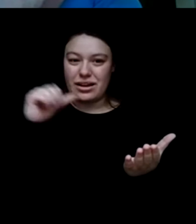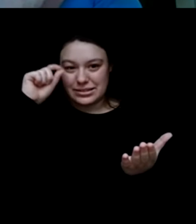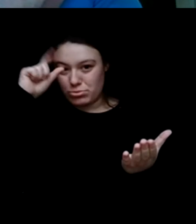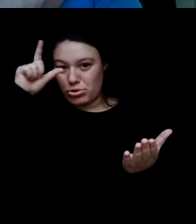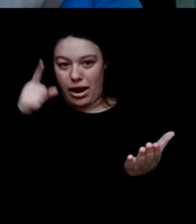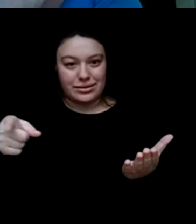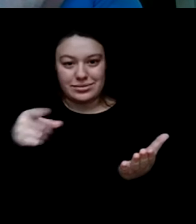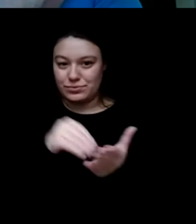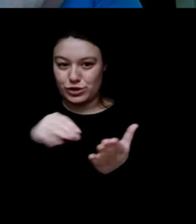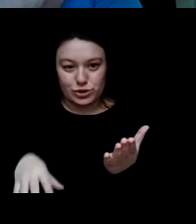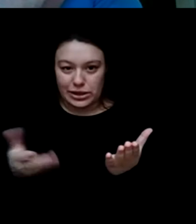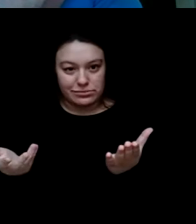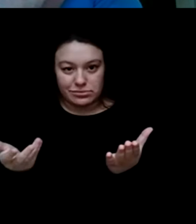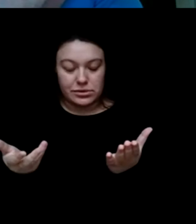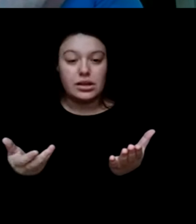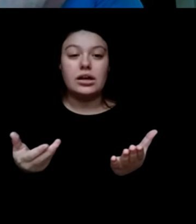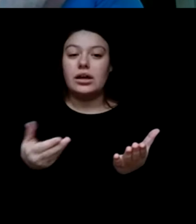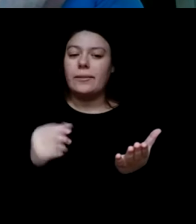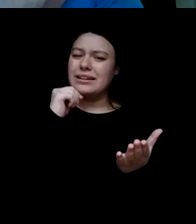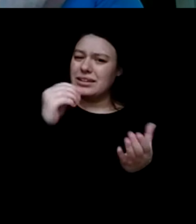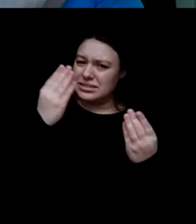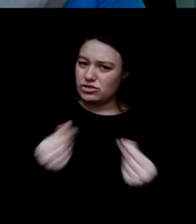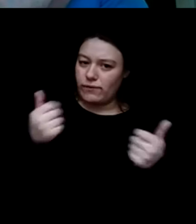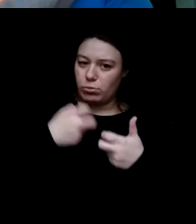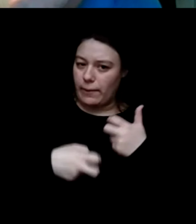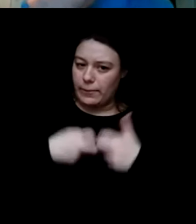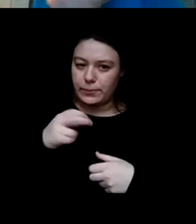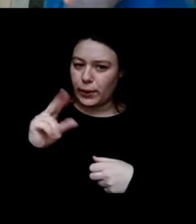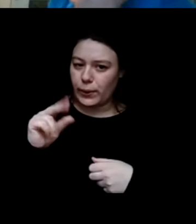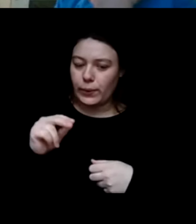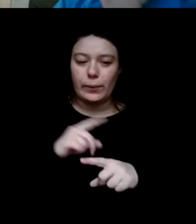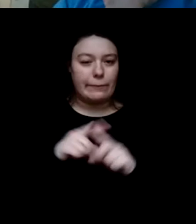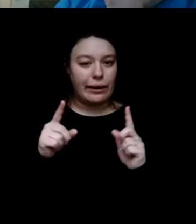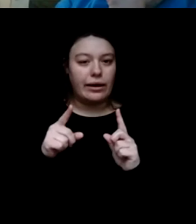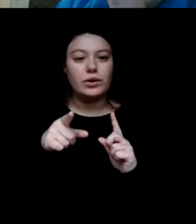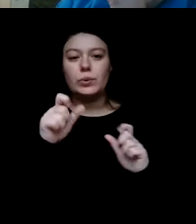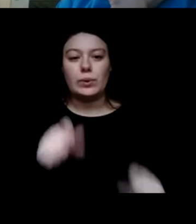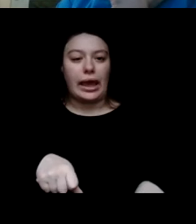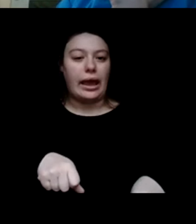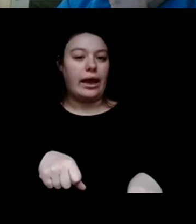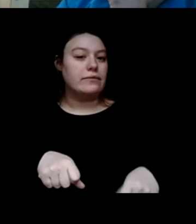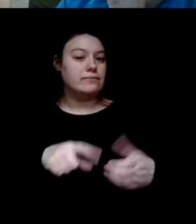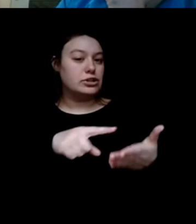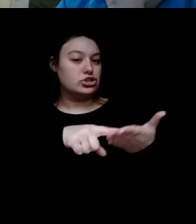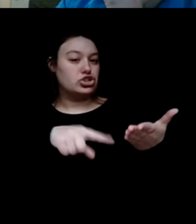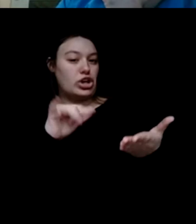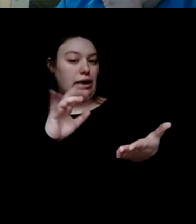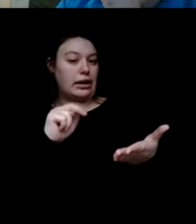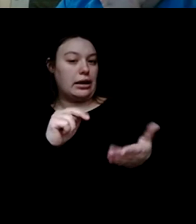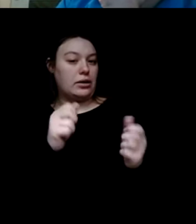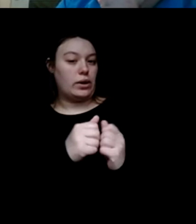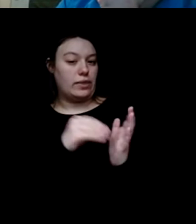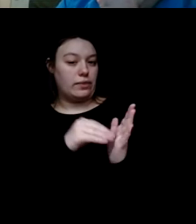solve the problems, but they do give you at least some ways to then check in so that you can kind of mitigate them and they